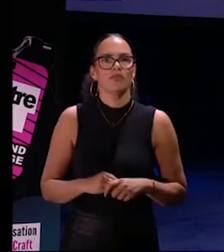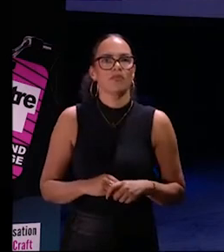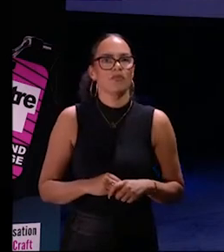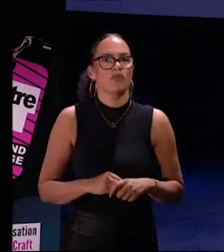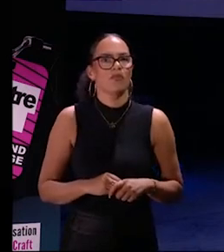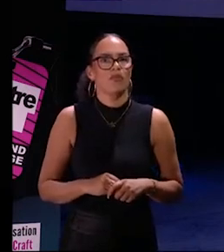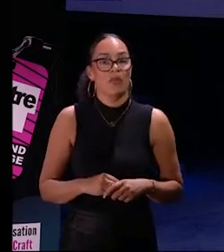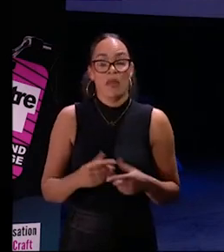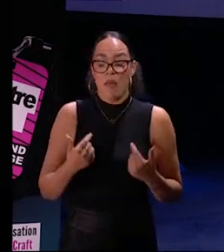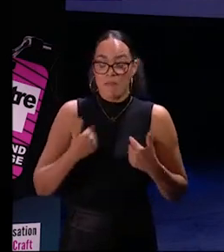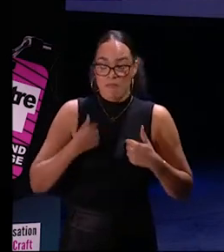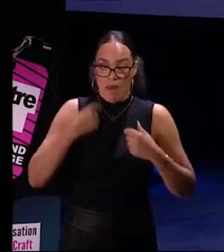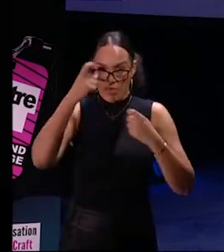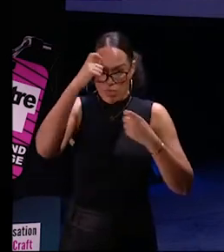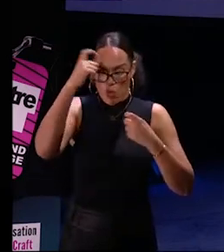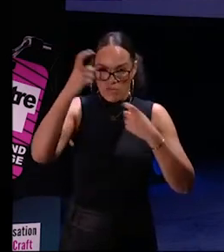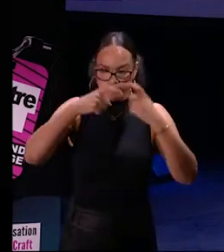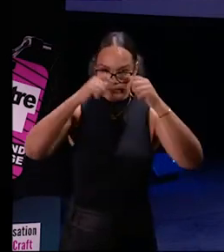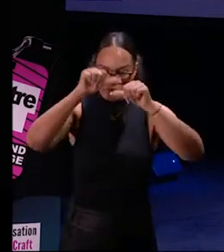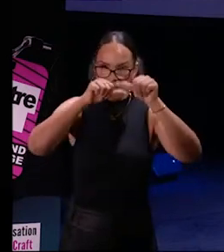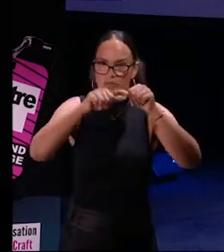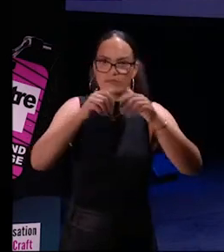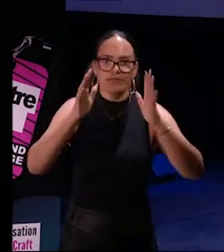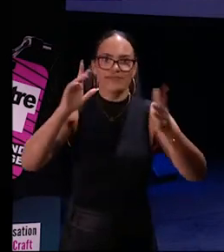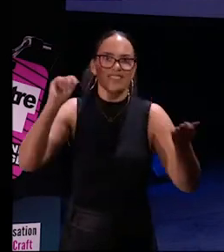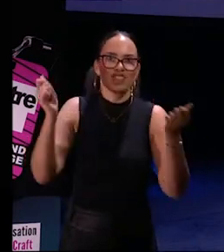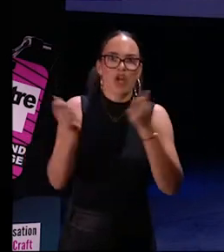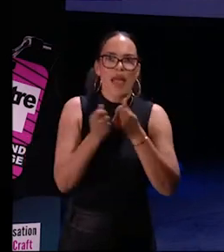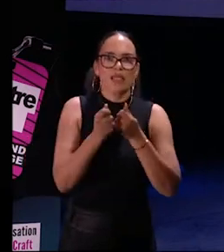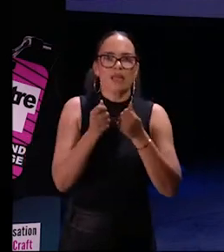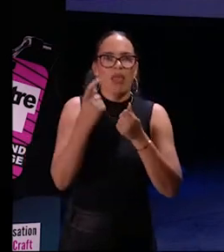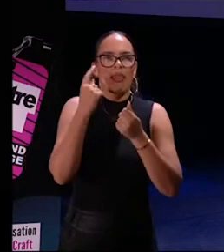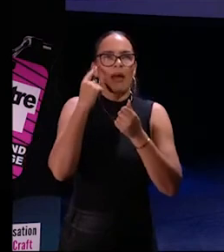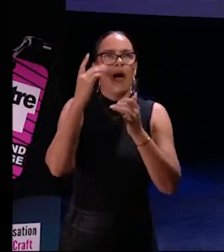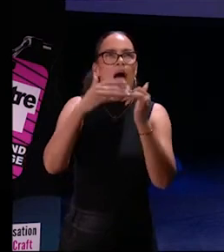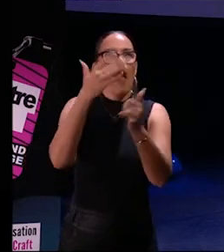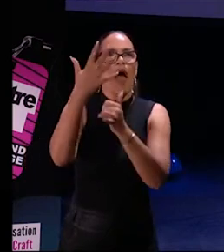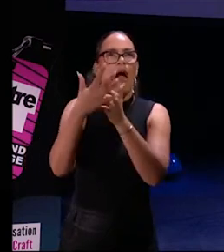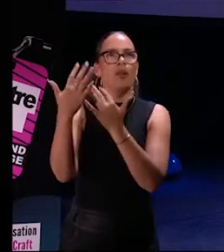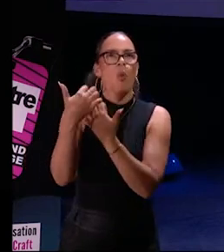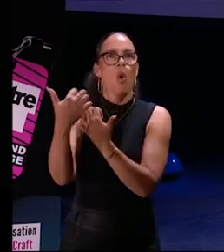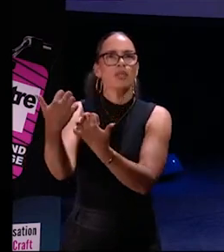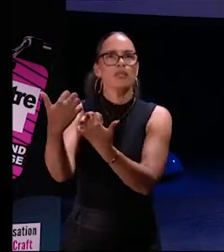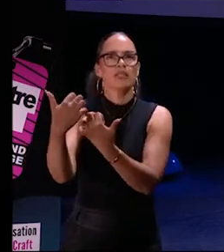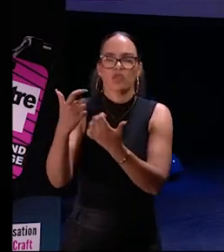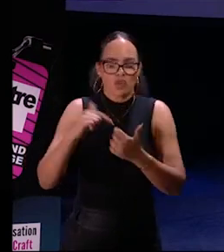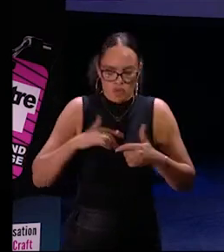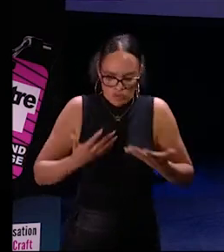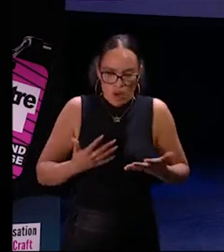my thought process had to change. I had to think about the end user and not what is going on stage.